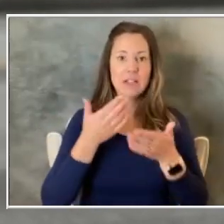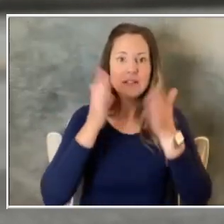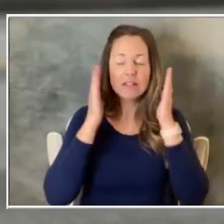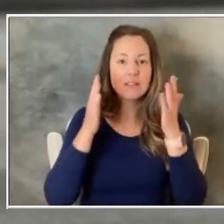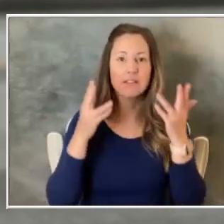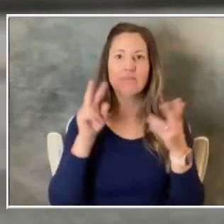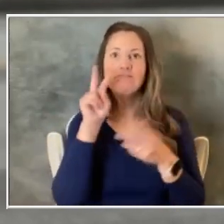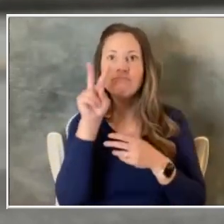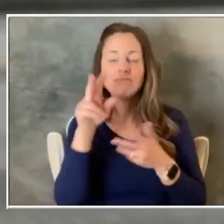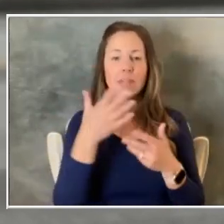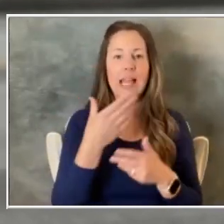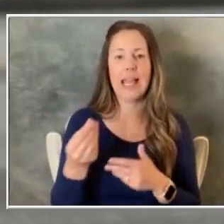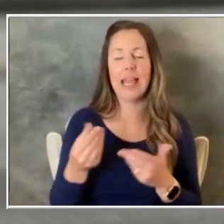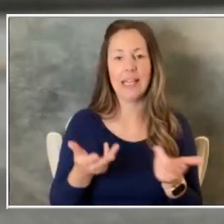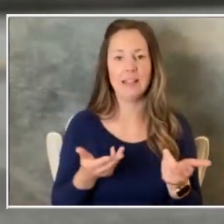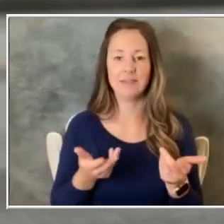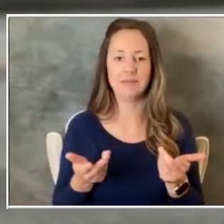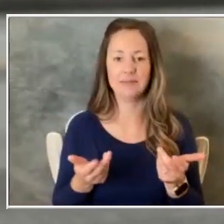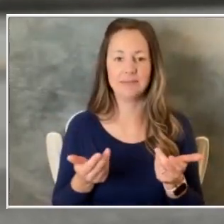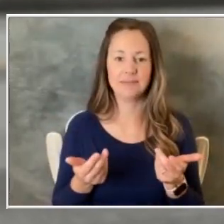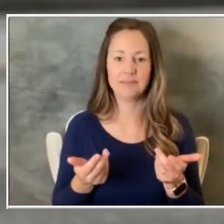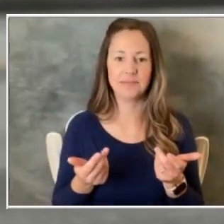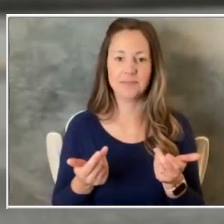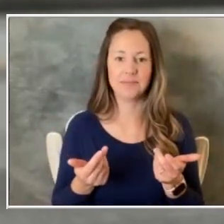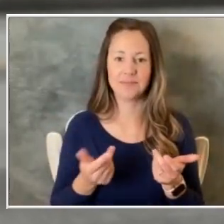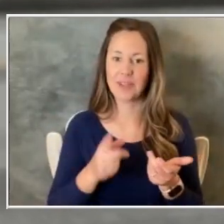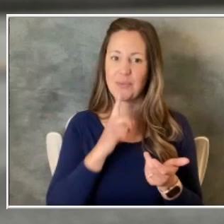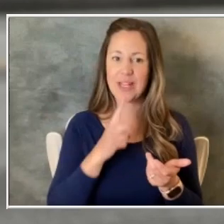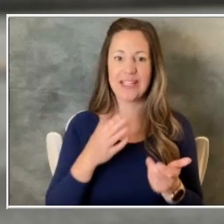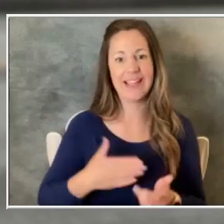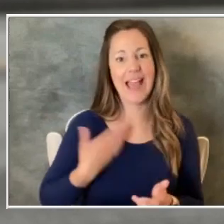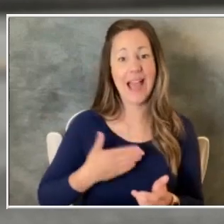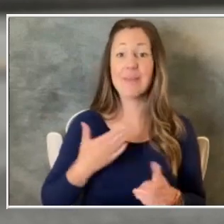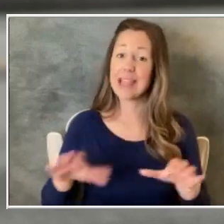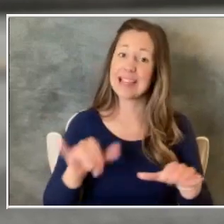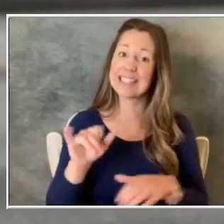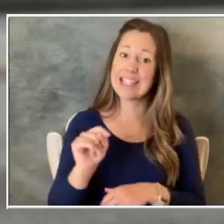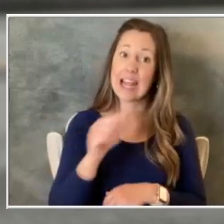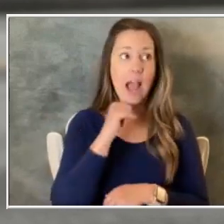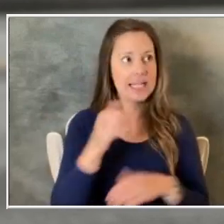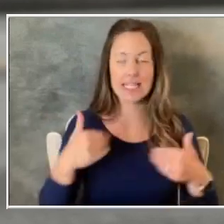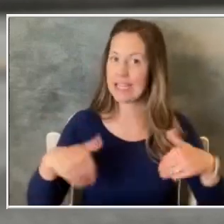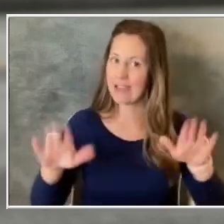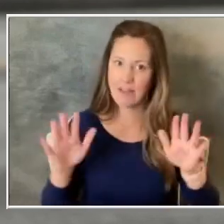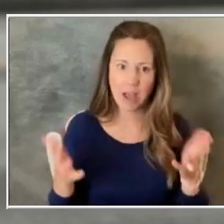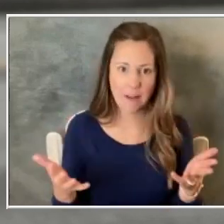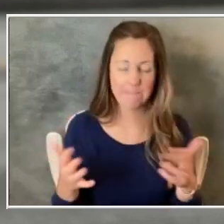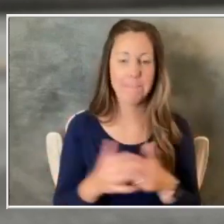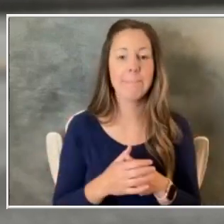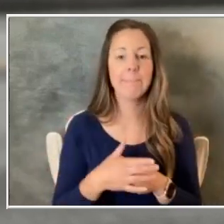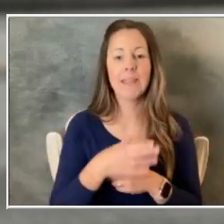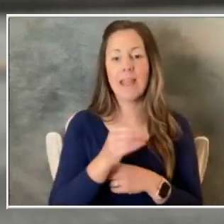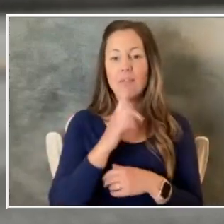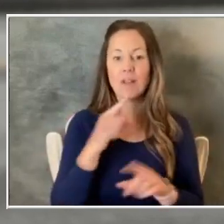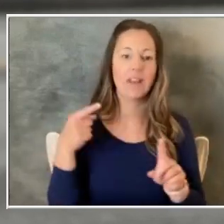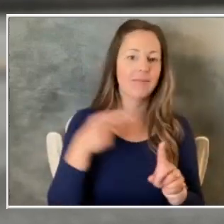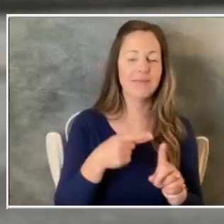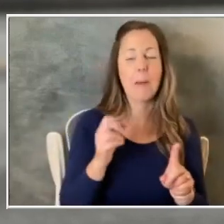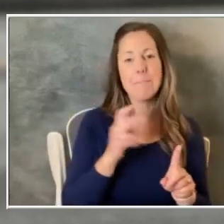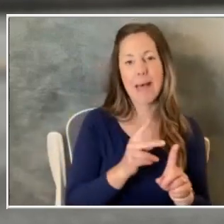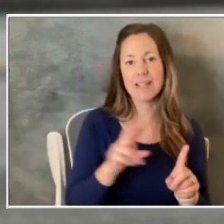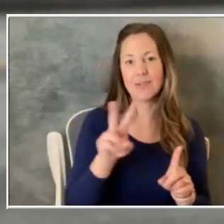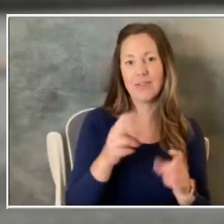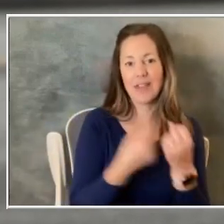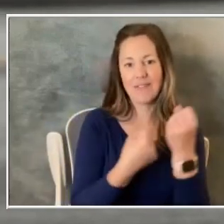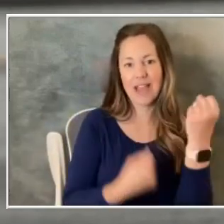then I just, just so happy that I did it. I didn't give up. It goes to the whole V Foundation's